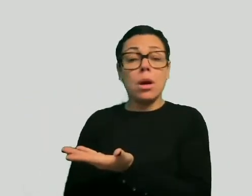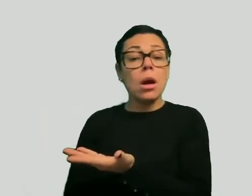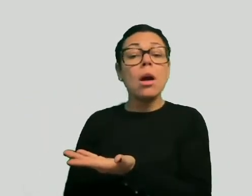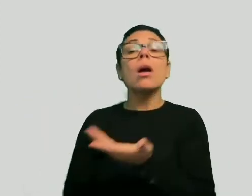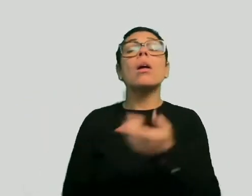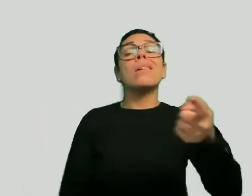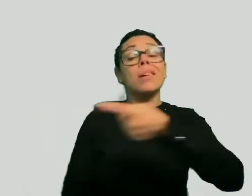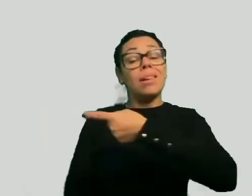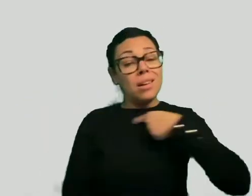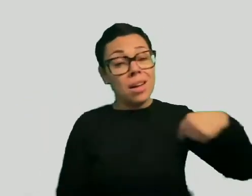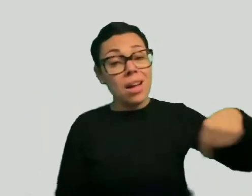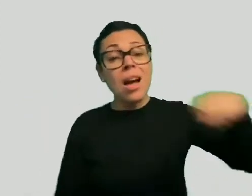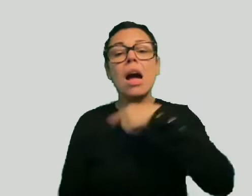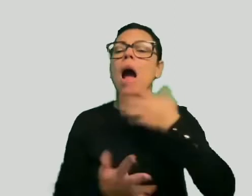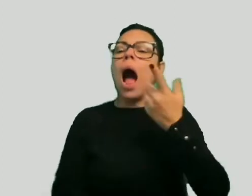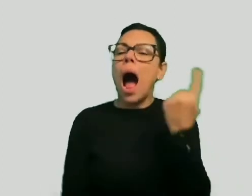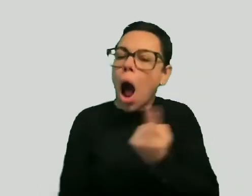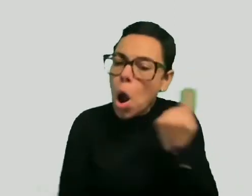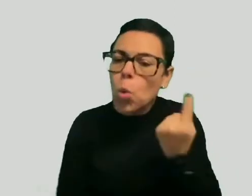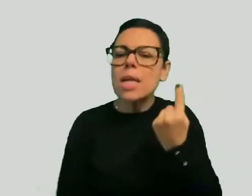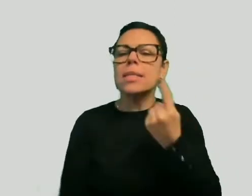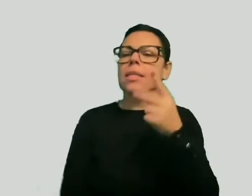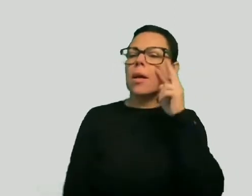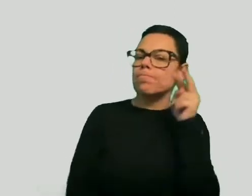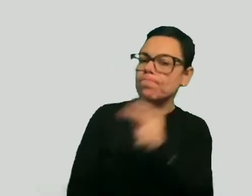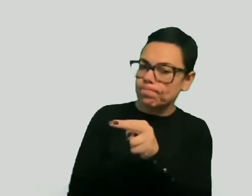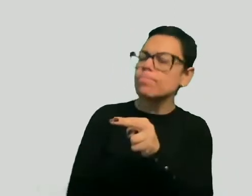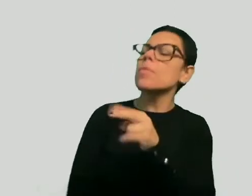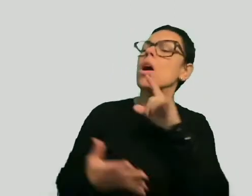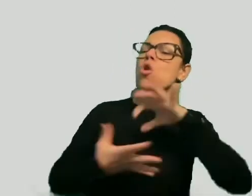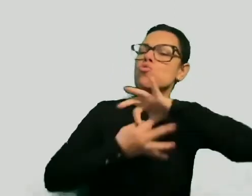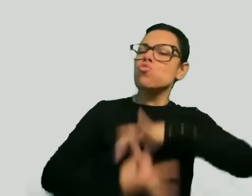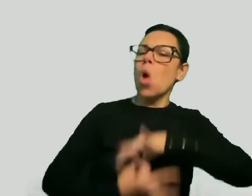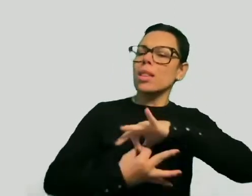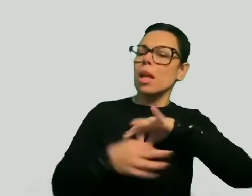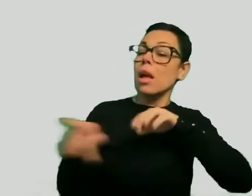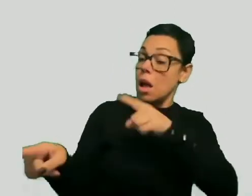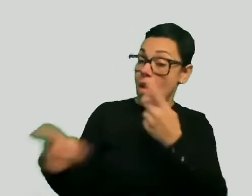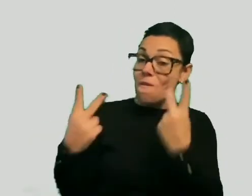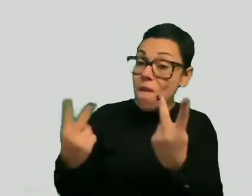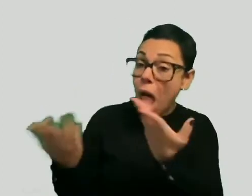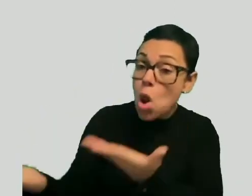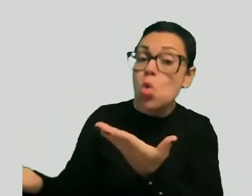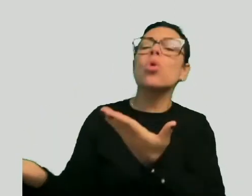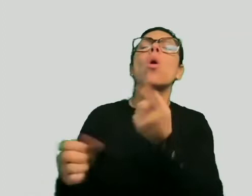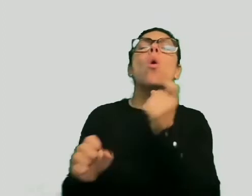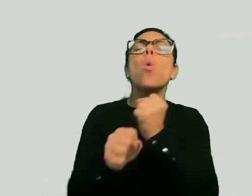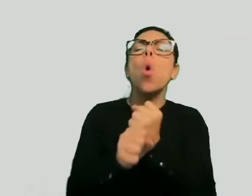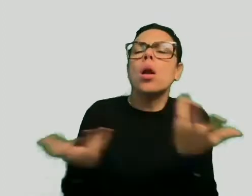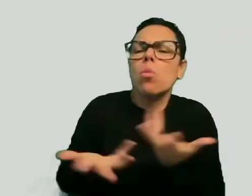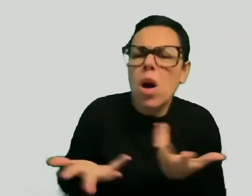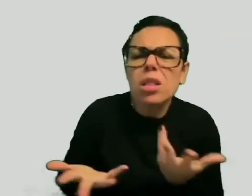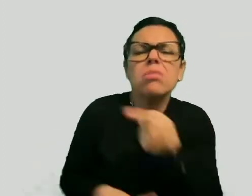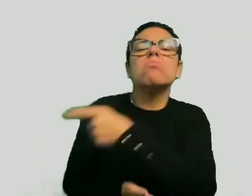acknowledging the gender relevance and connecting with the subject matter of the contract, so then yes, GRPP can help us